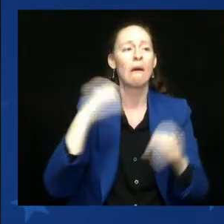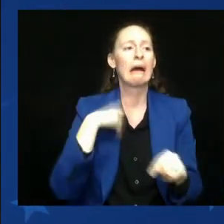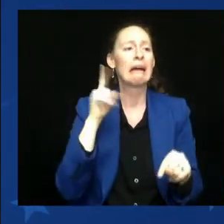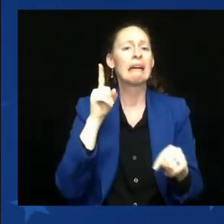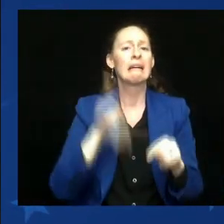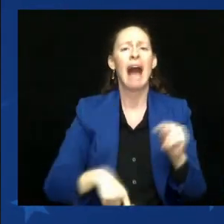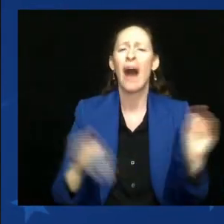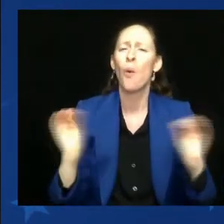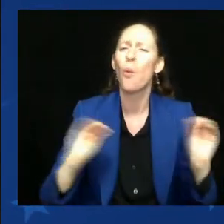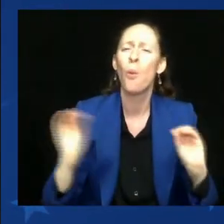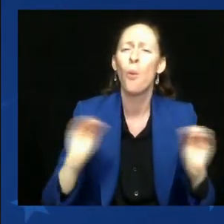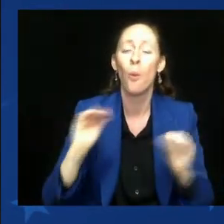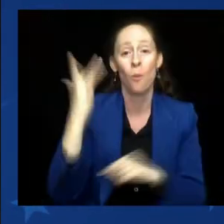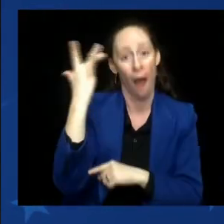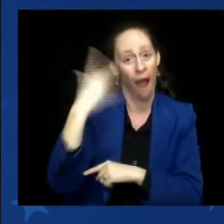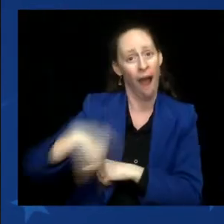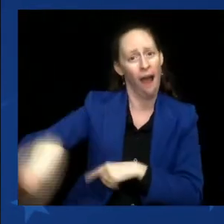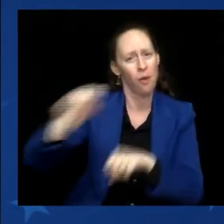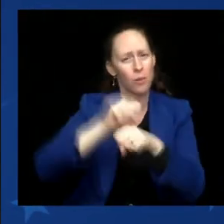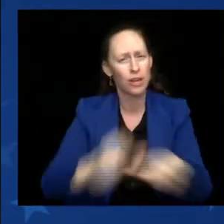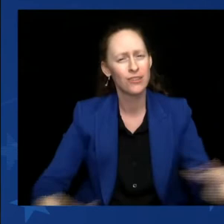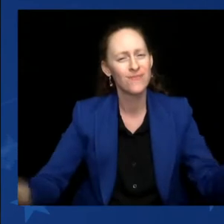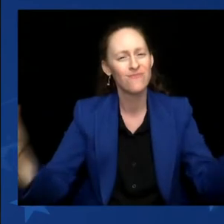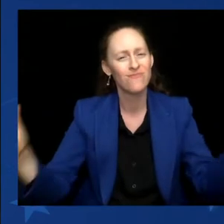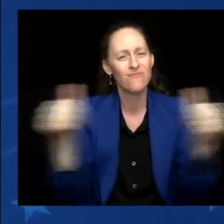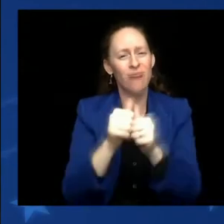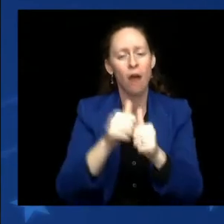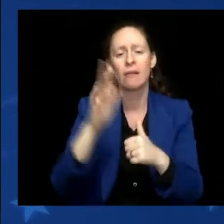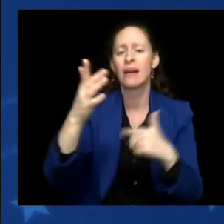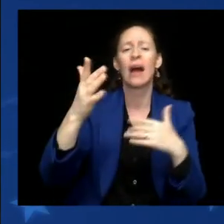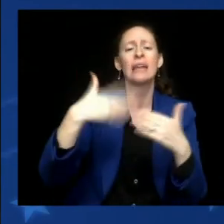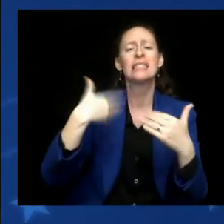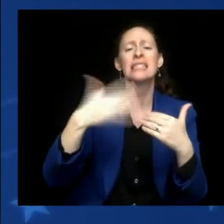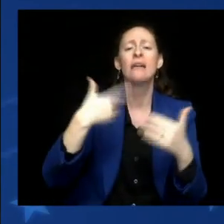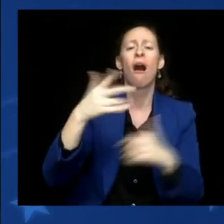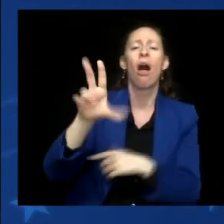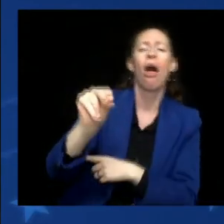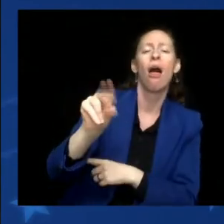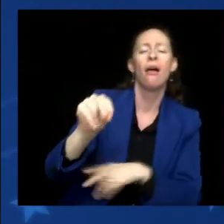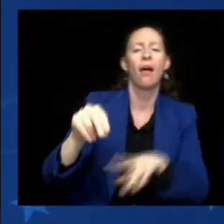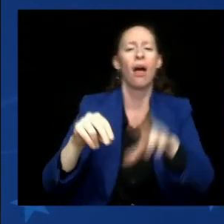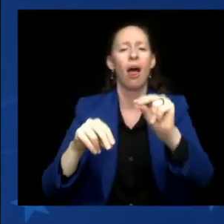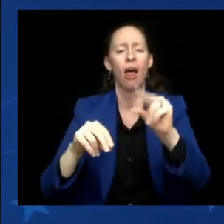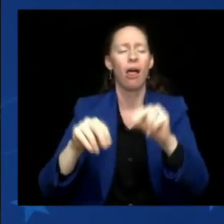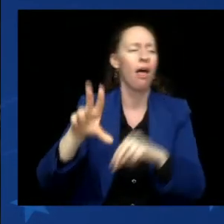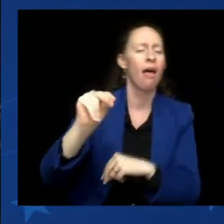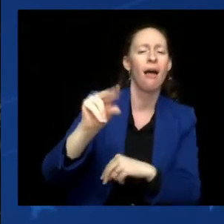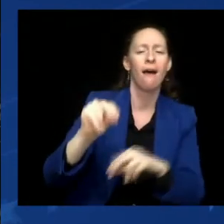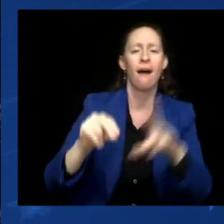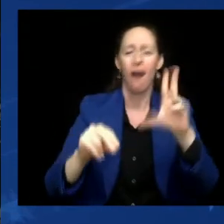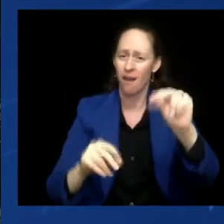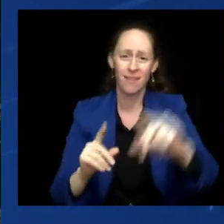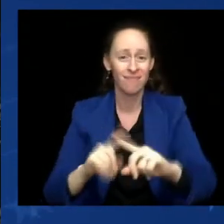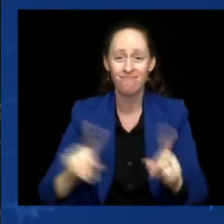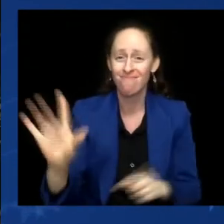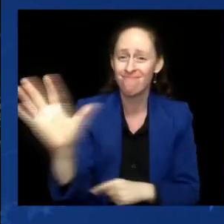we're proving that America, no matter how long the road, progress does come.